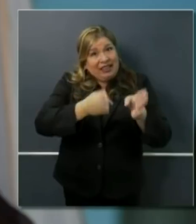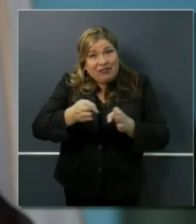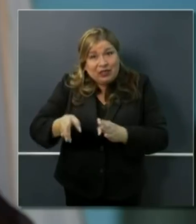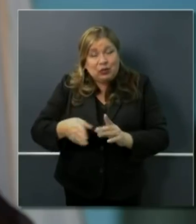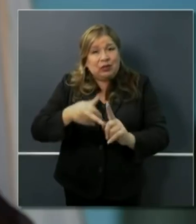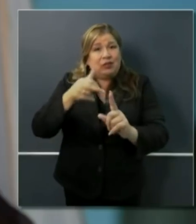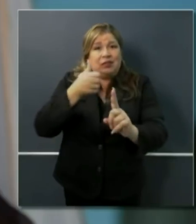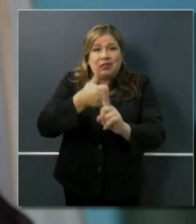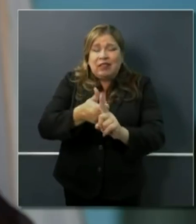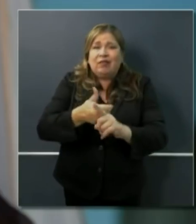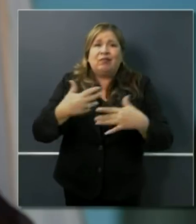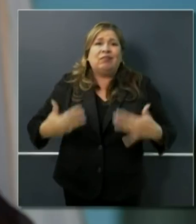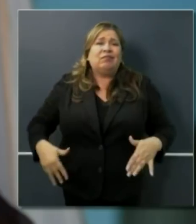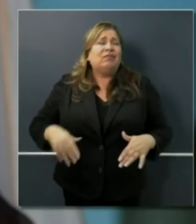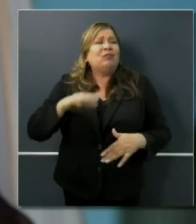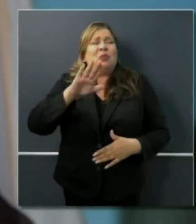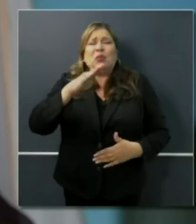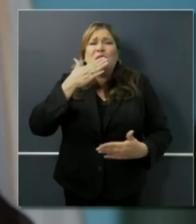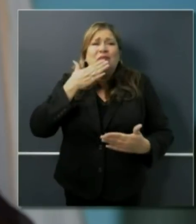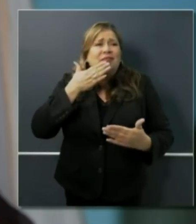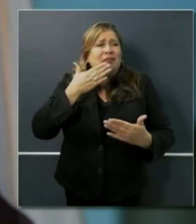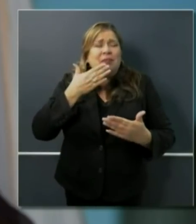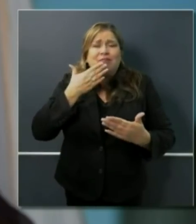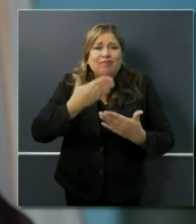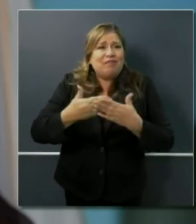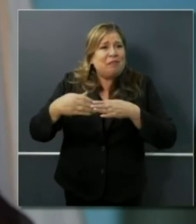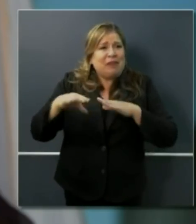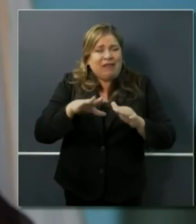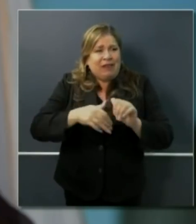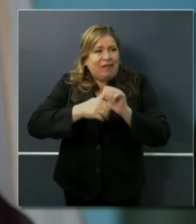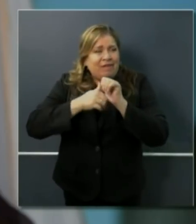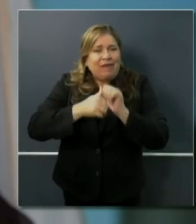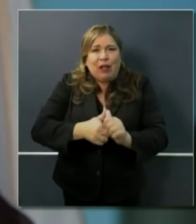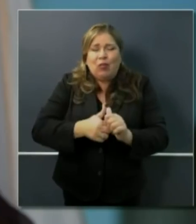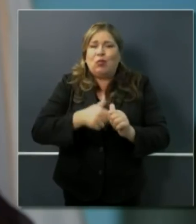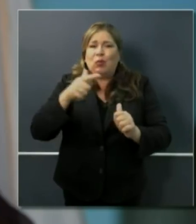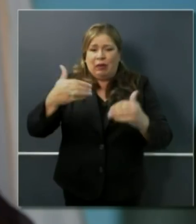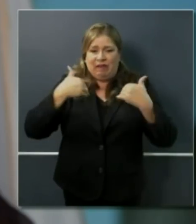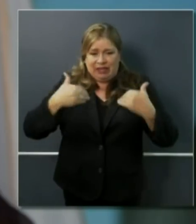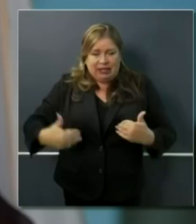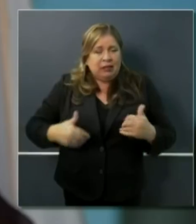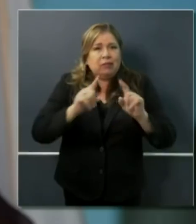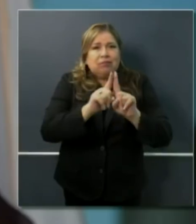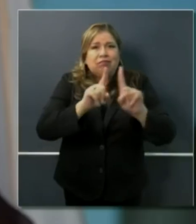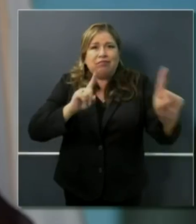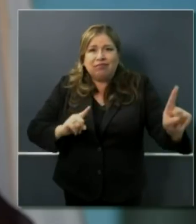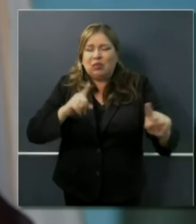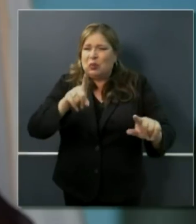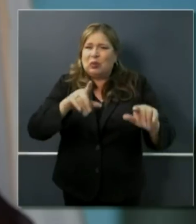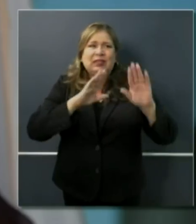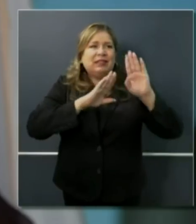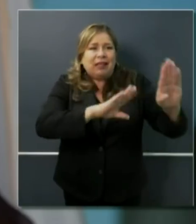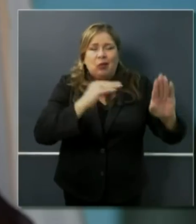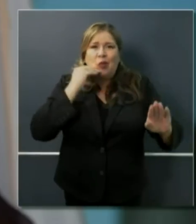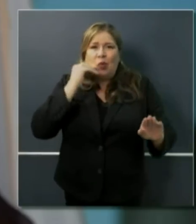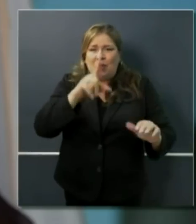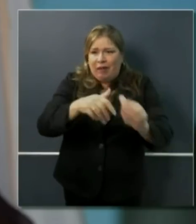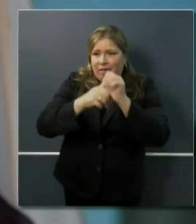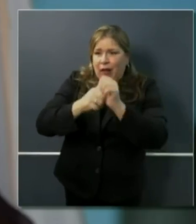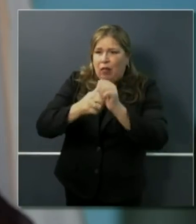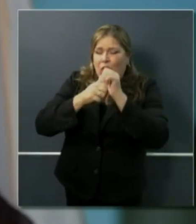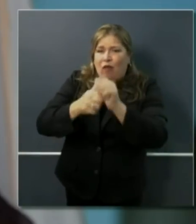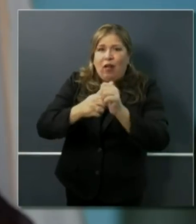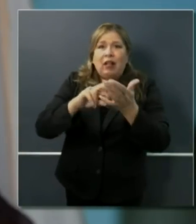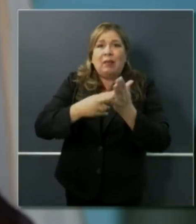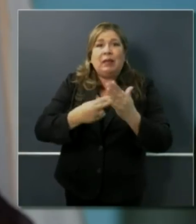through the extraordinary behavior, millions of you, because you have practiced physical distancing, the stay-at-home orders, you have bent the